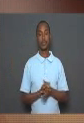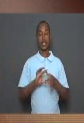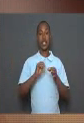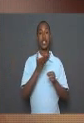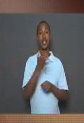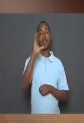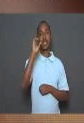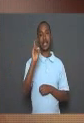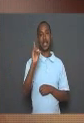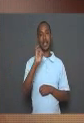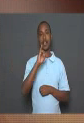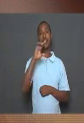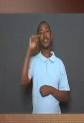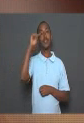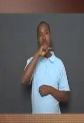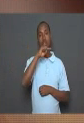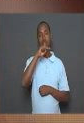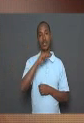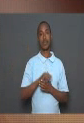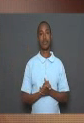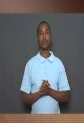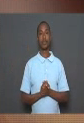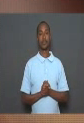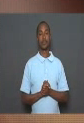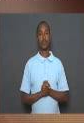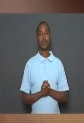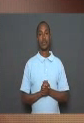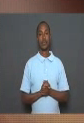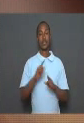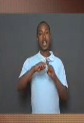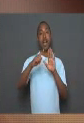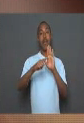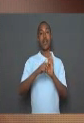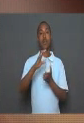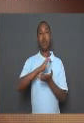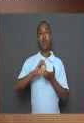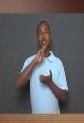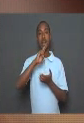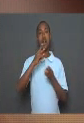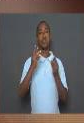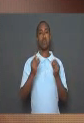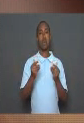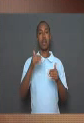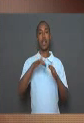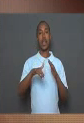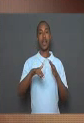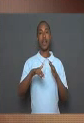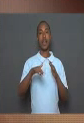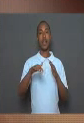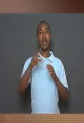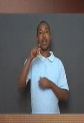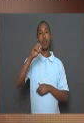Statement D is false as well. Ionic compounds are soluble in